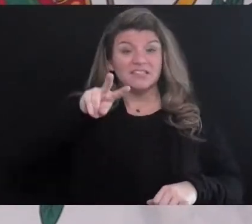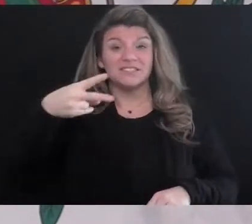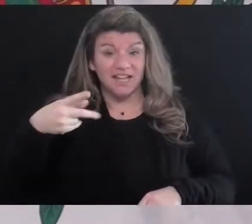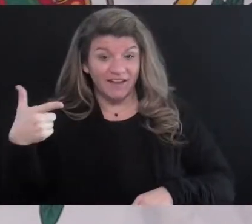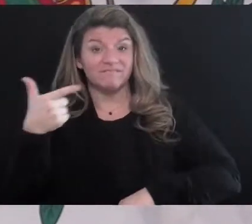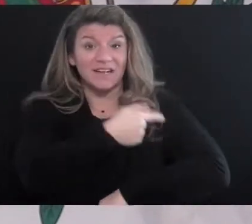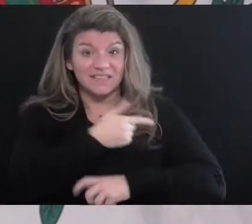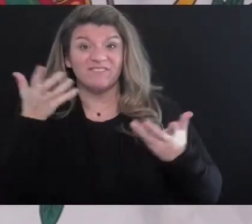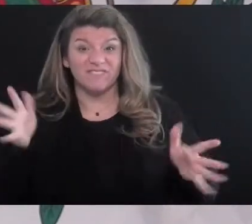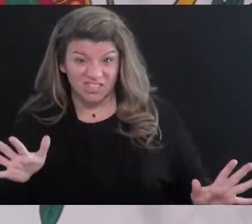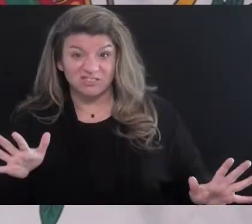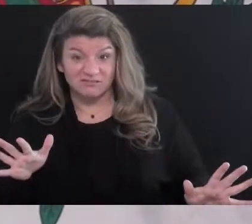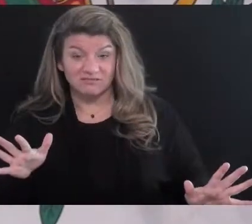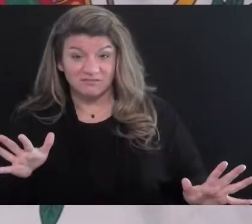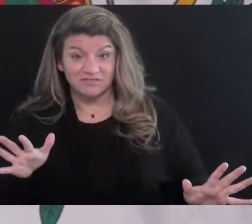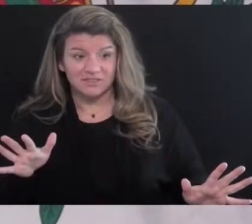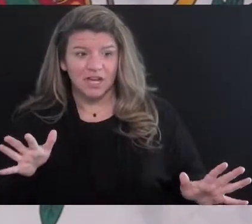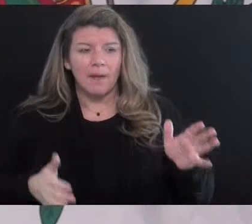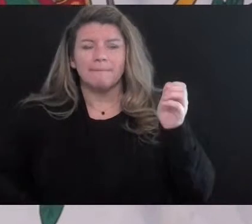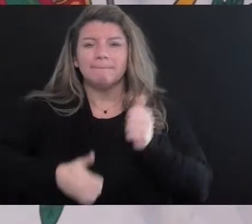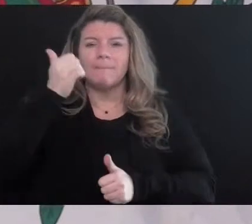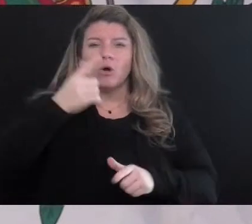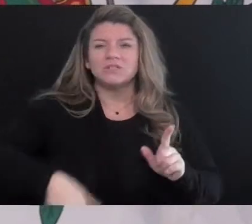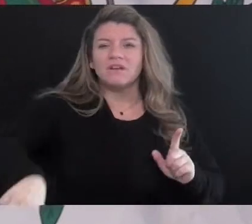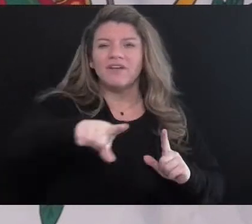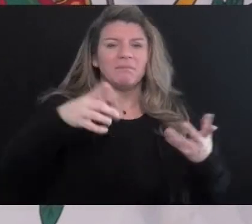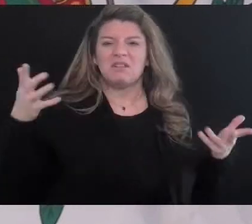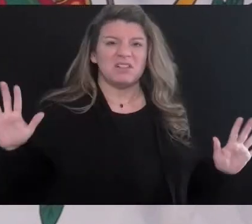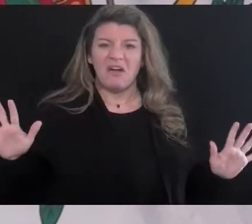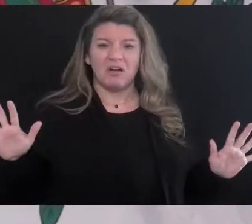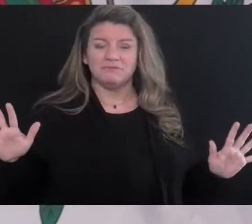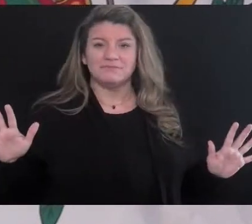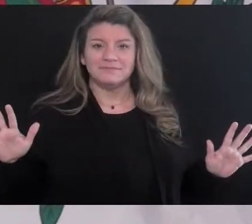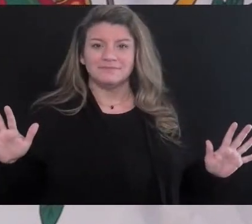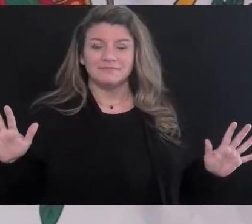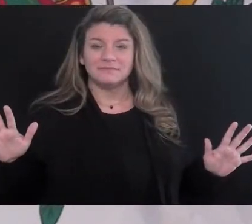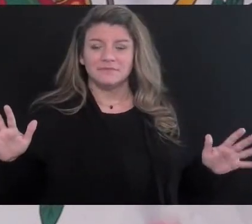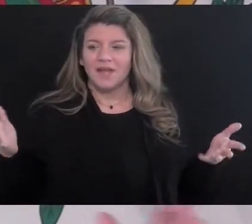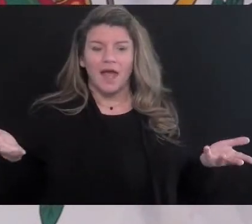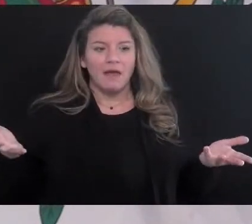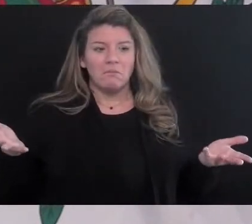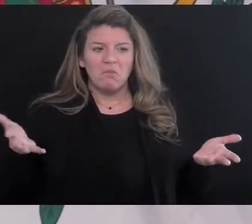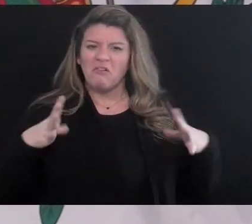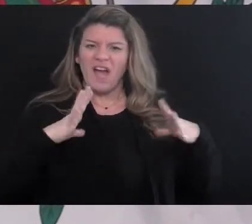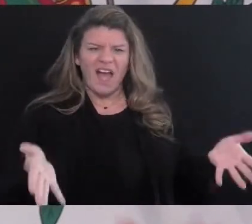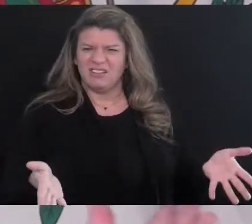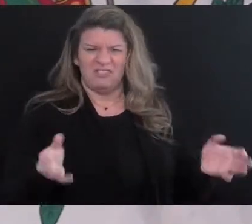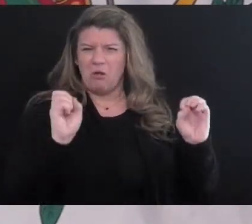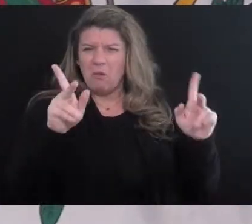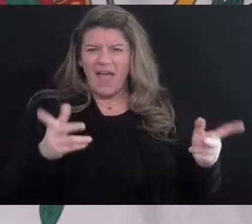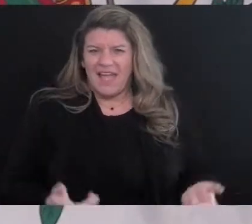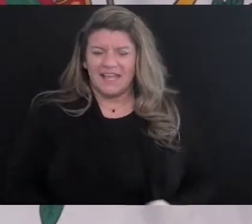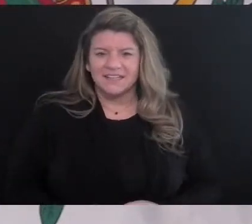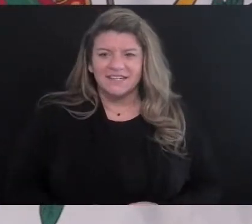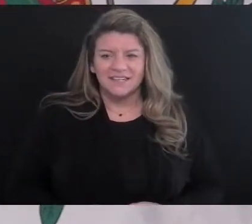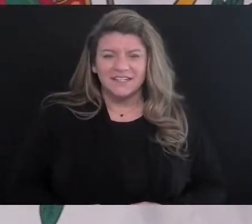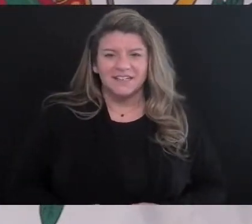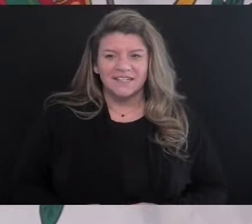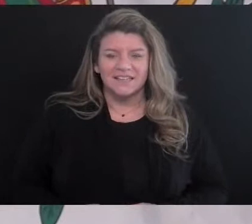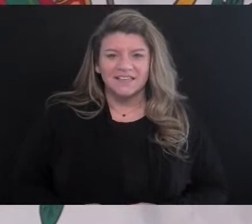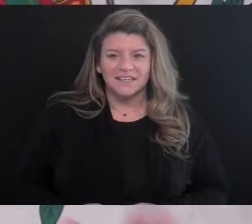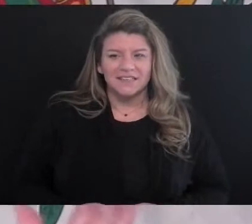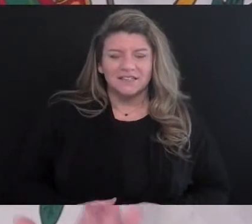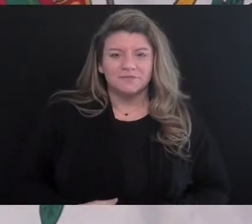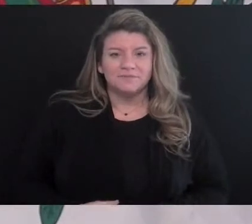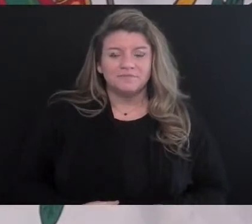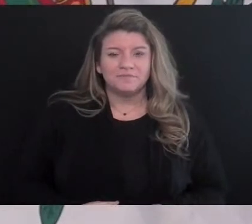or Pfizer, and most of them, that's what they got, and everything, well, they're okay. They're okay.